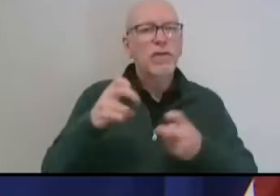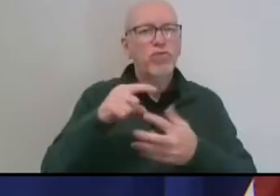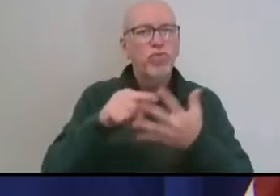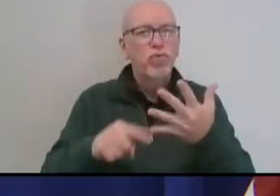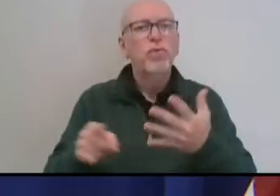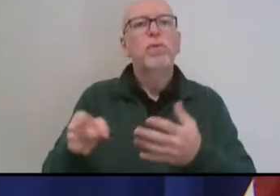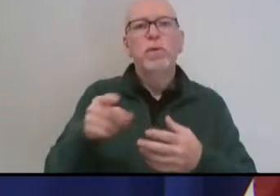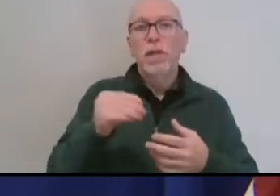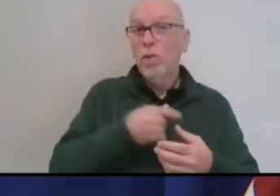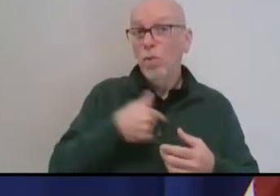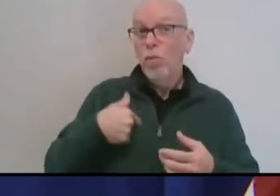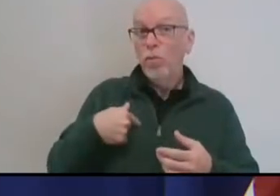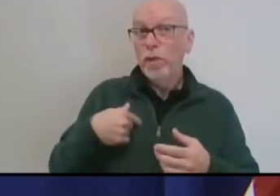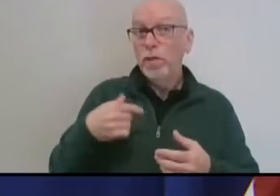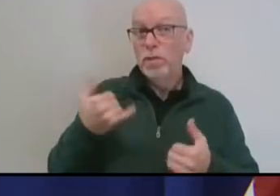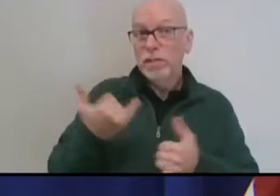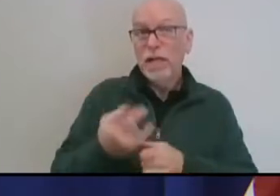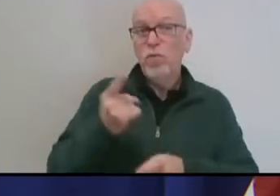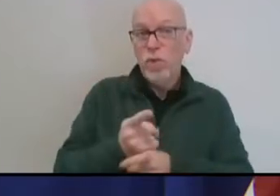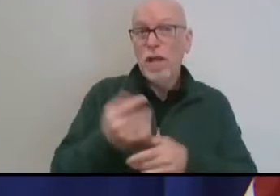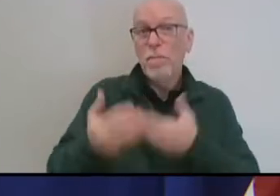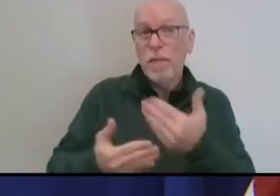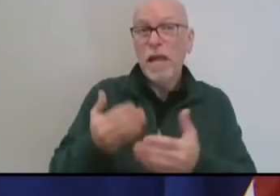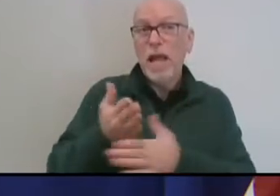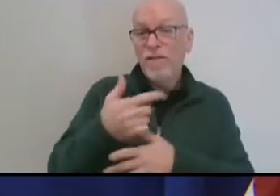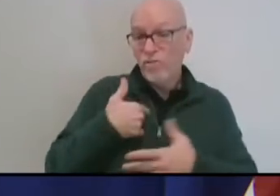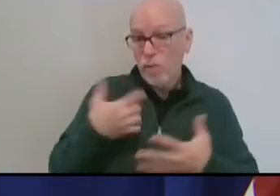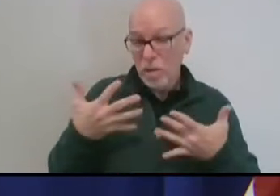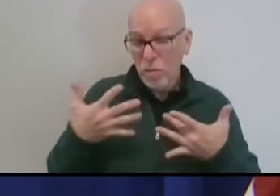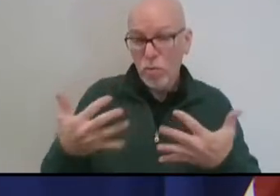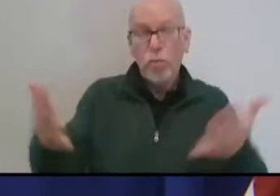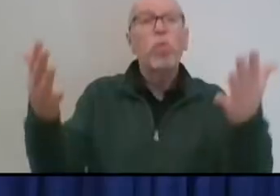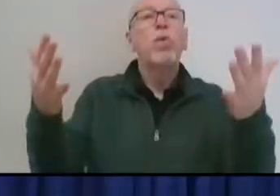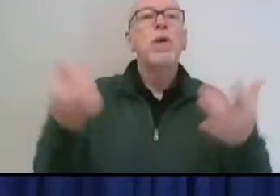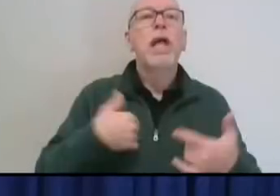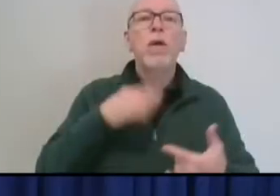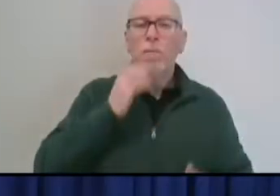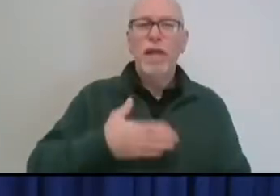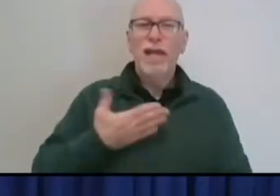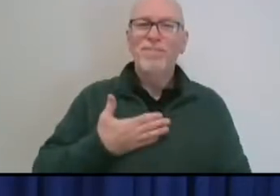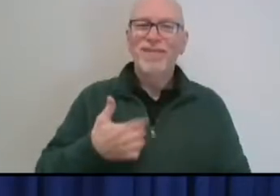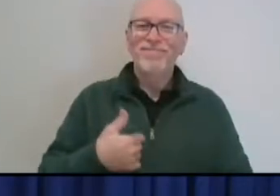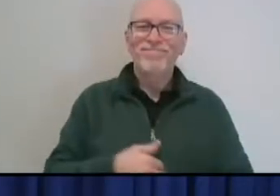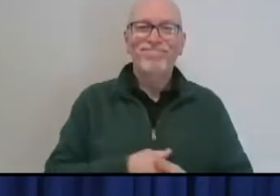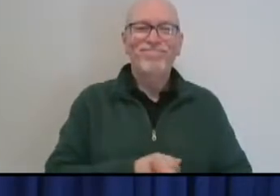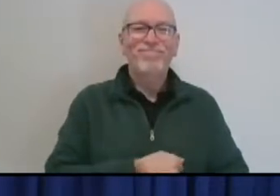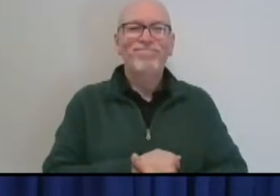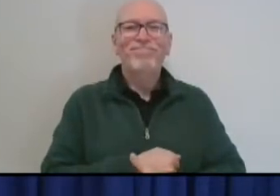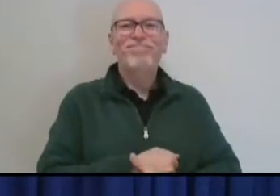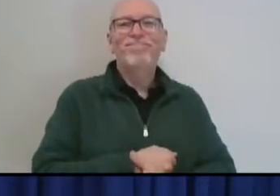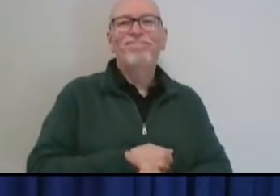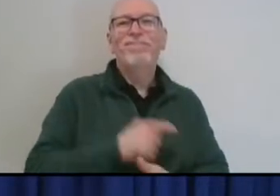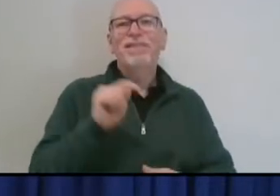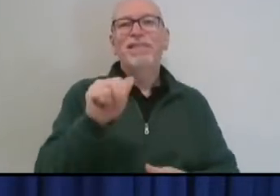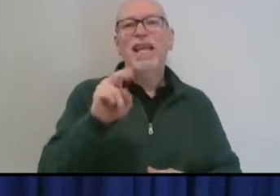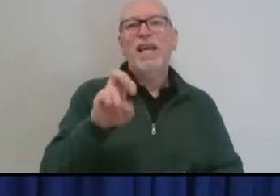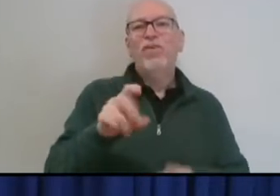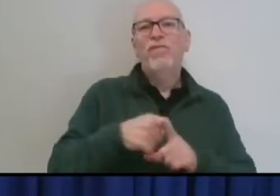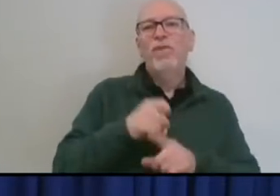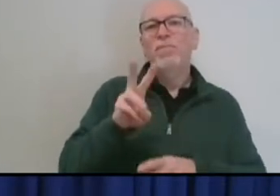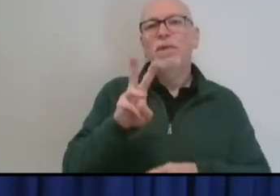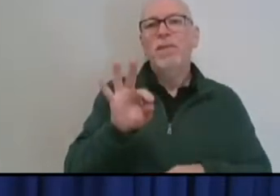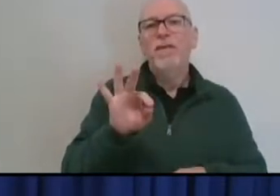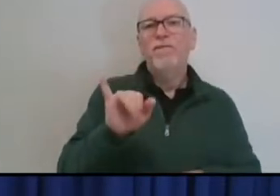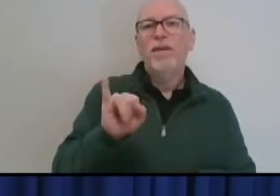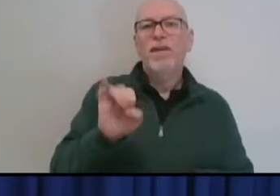path. And once we get through that, I'm going to be a happy camper. Tanner with